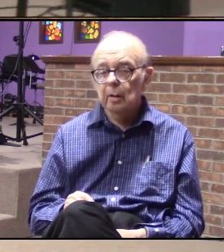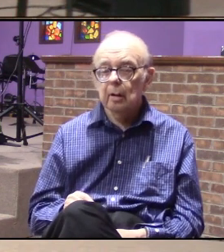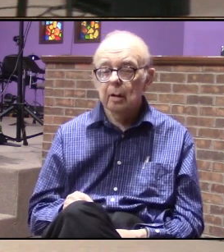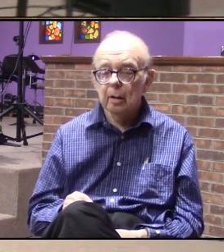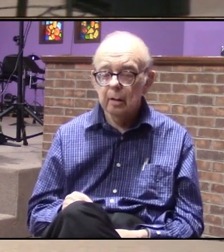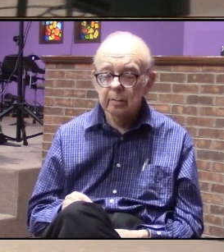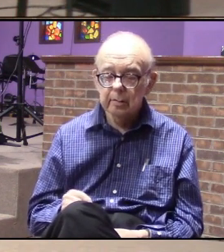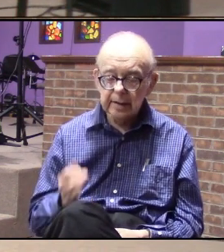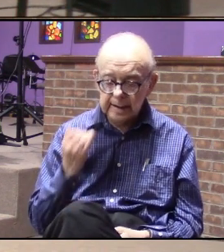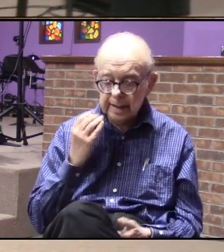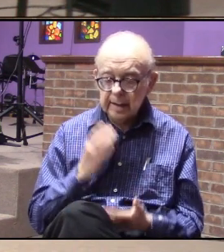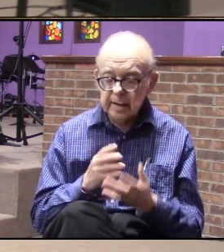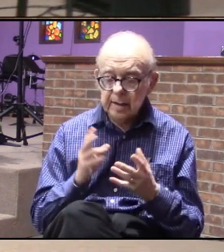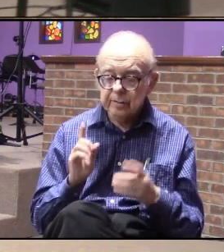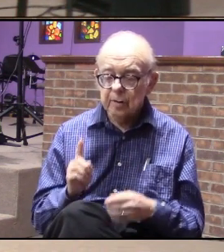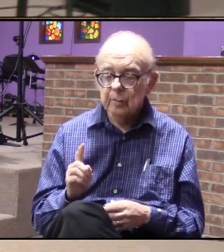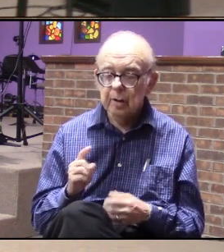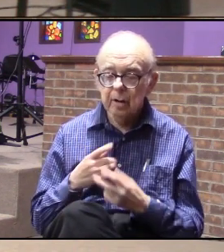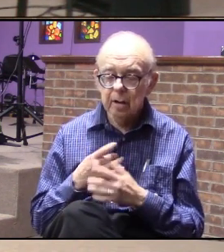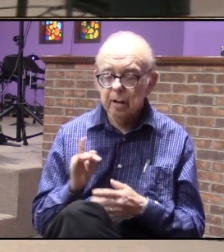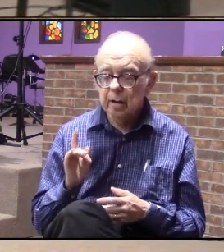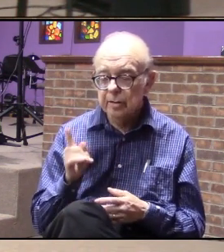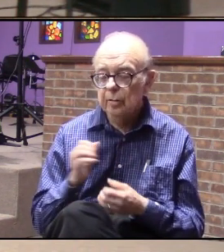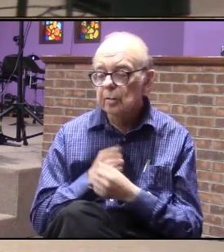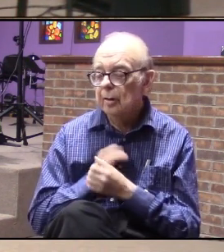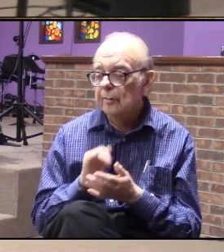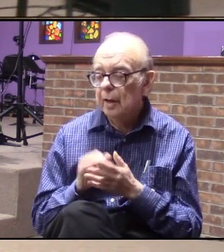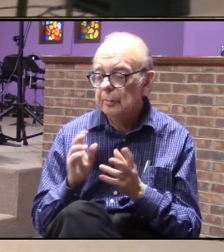If someone was hurting and you loved them,